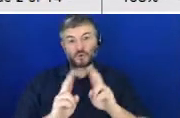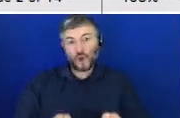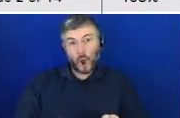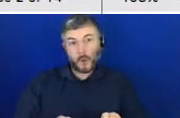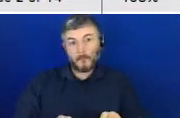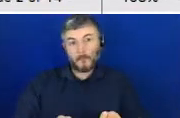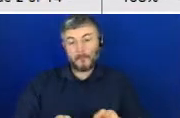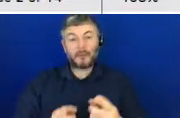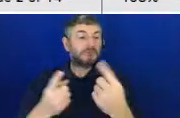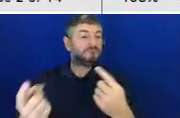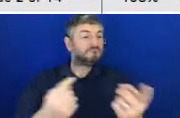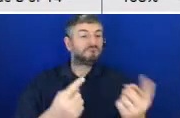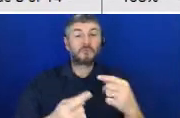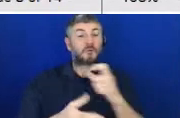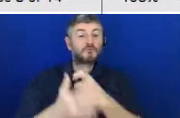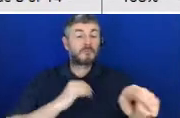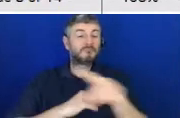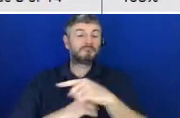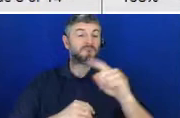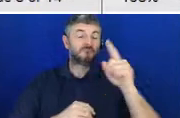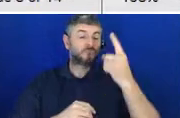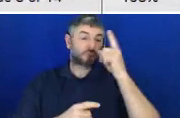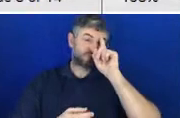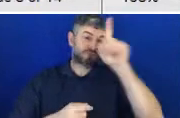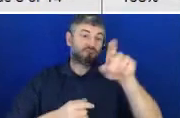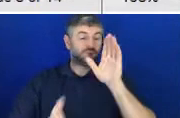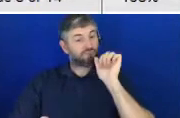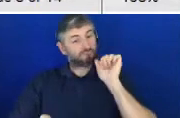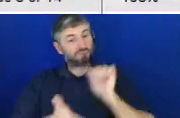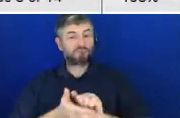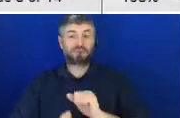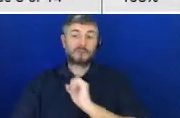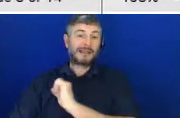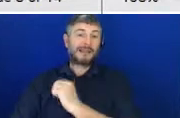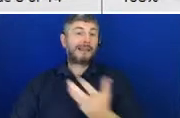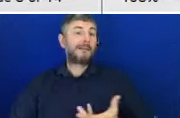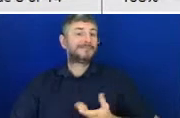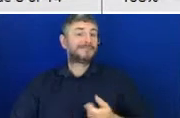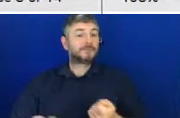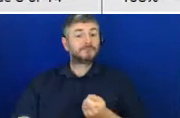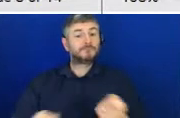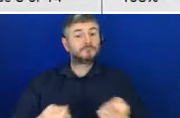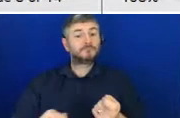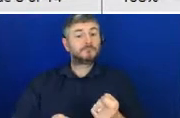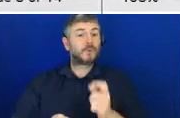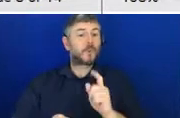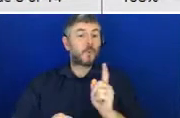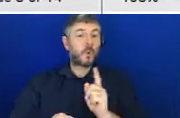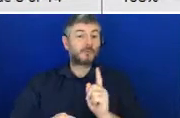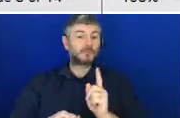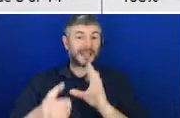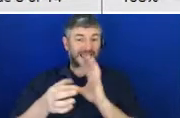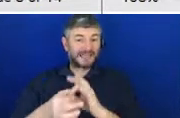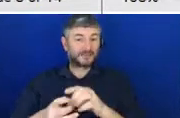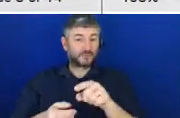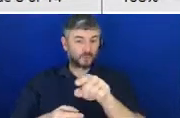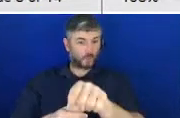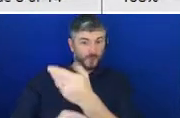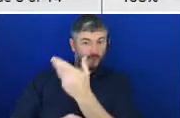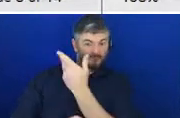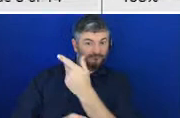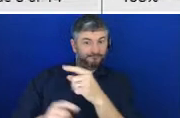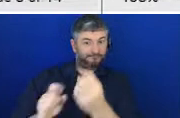nobody normally would think about the business that she operates. And her business operates against this background. And again,